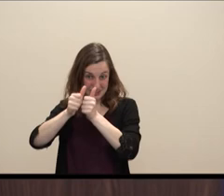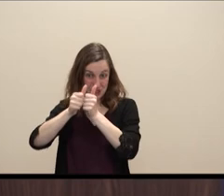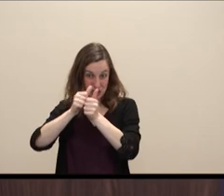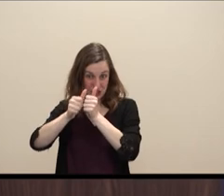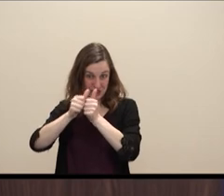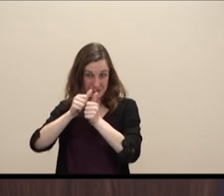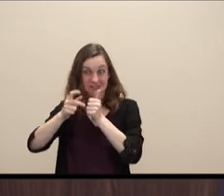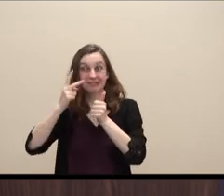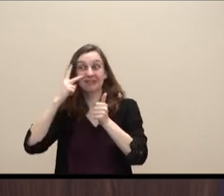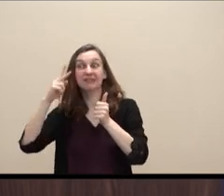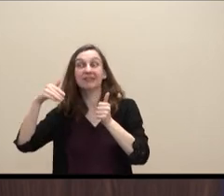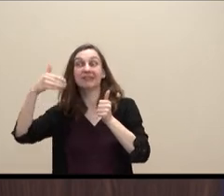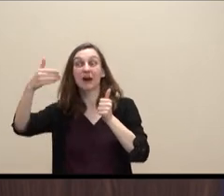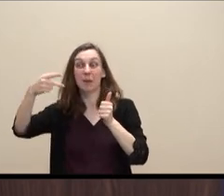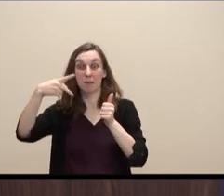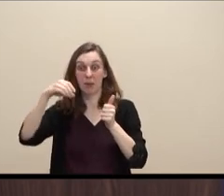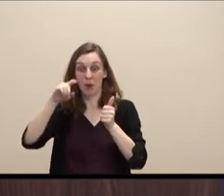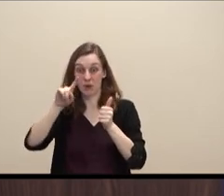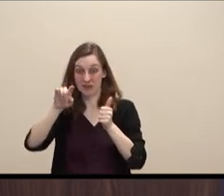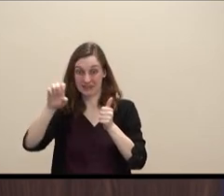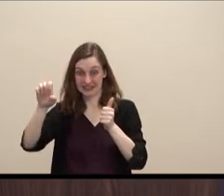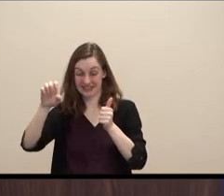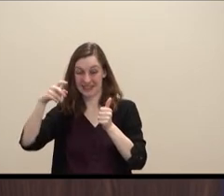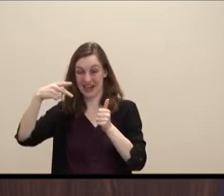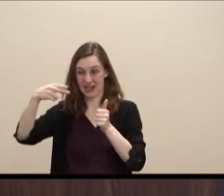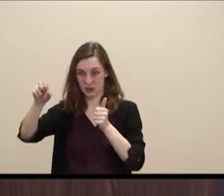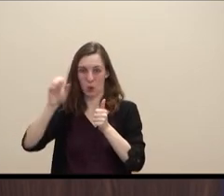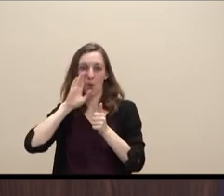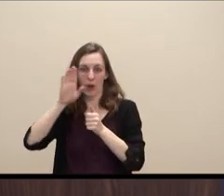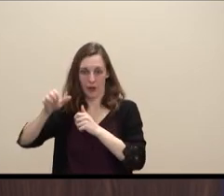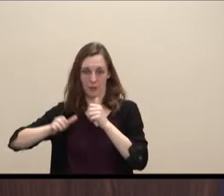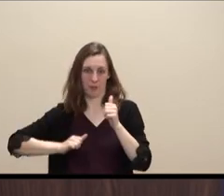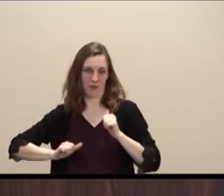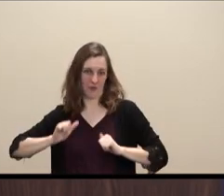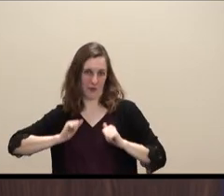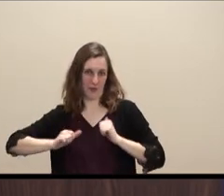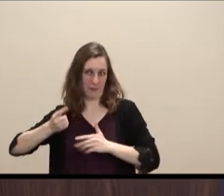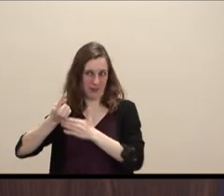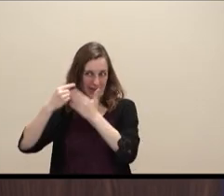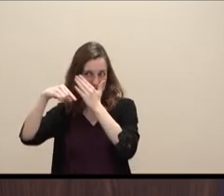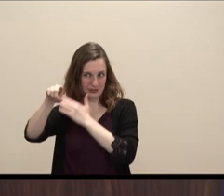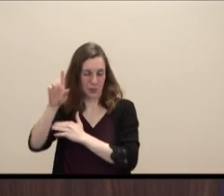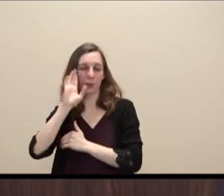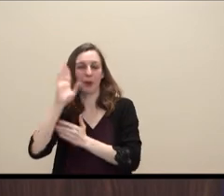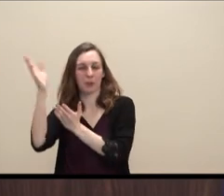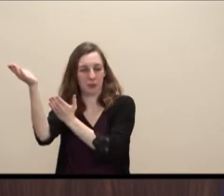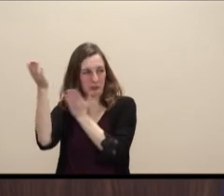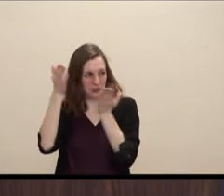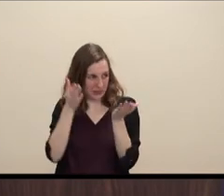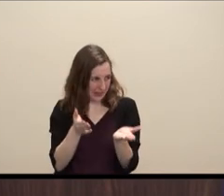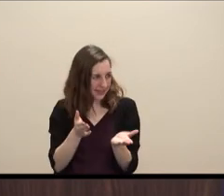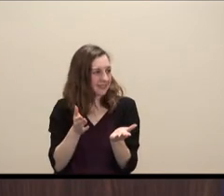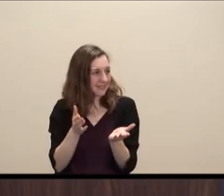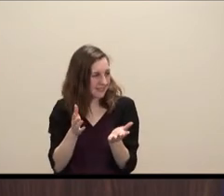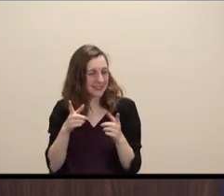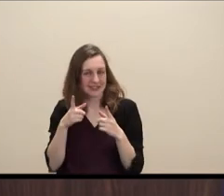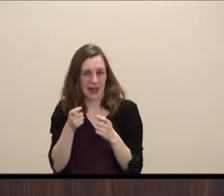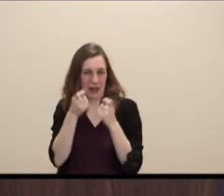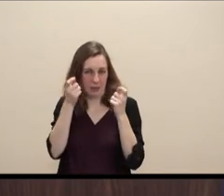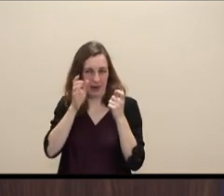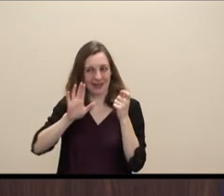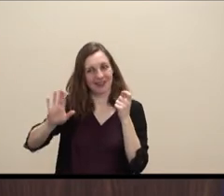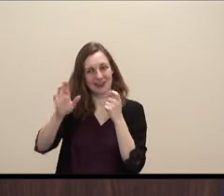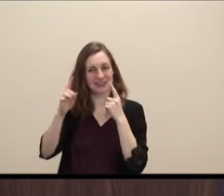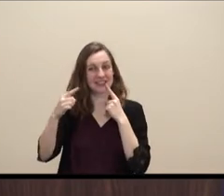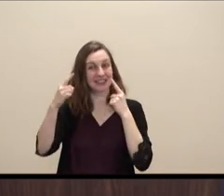what happens at Poteet High School as they perform next week. We'll be bringing them to you to celebrate their success at recognitions